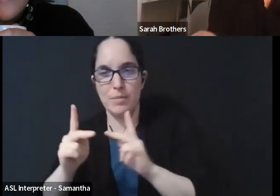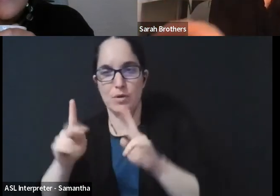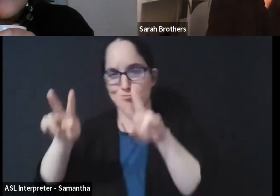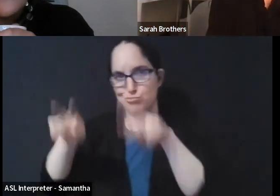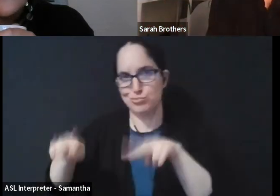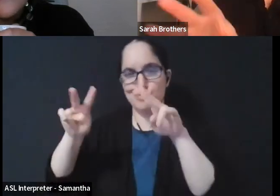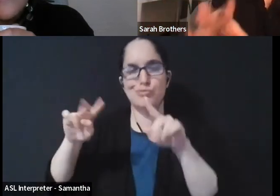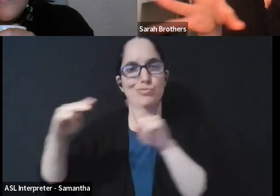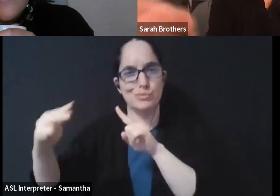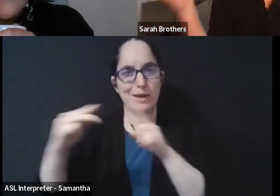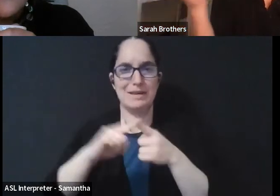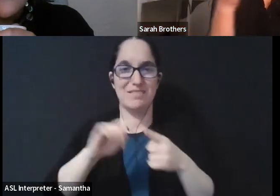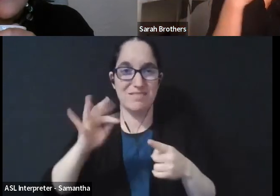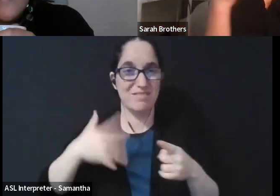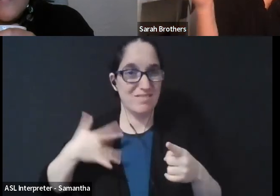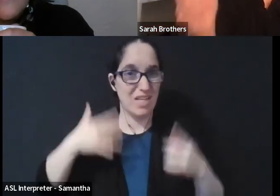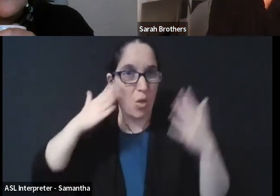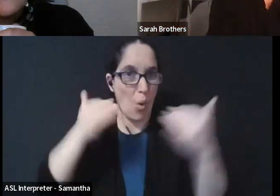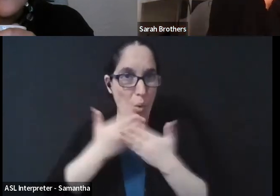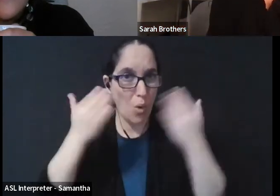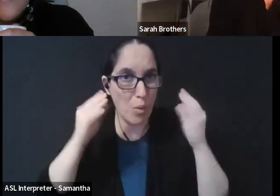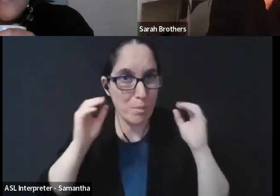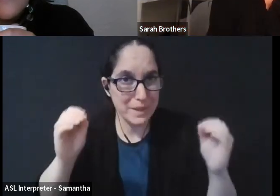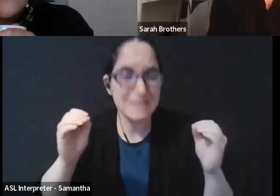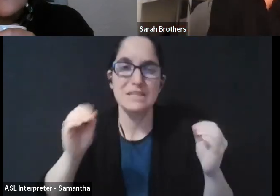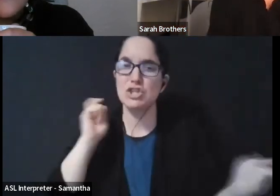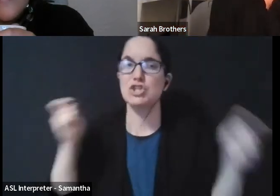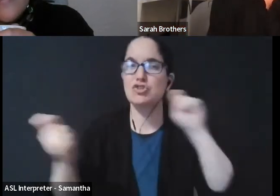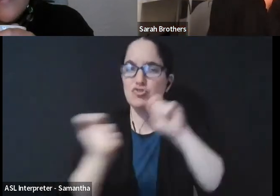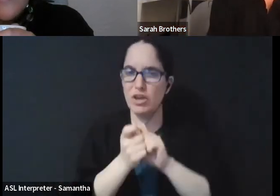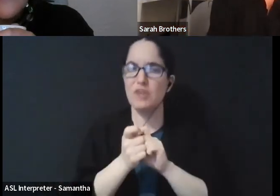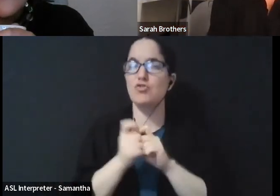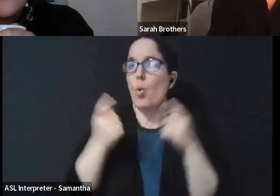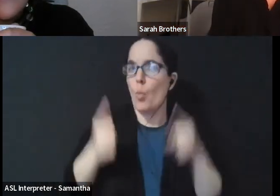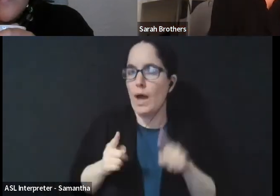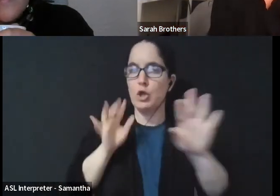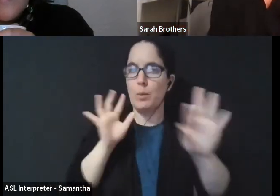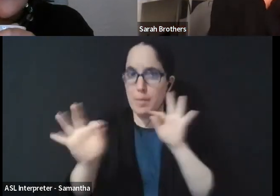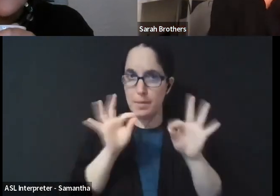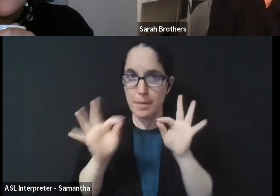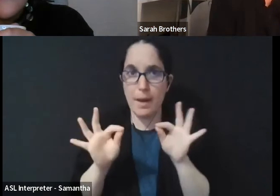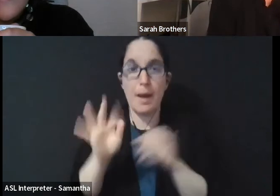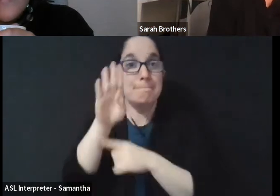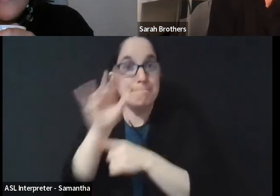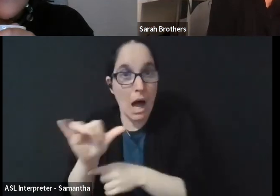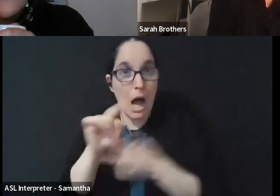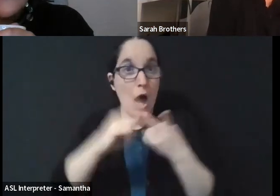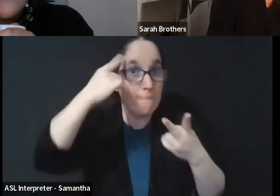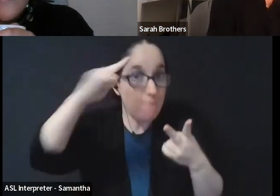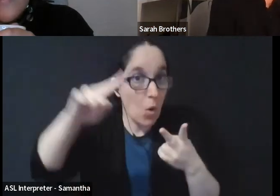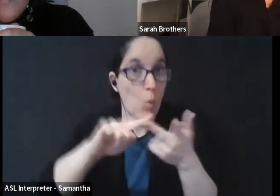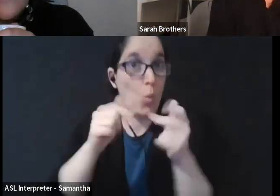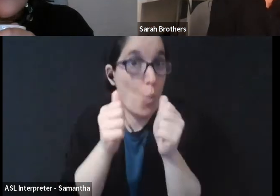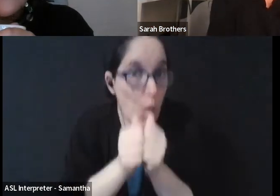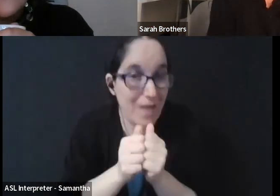so instead to, as she writes, reimagine how findings might be used by, for, or with communities.